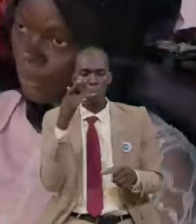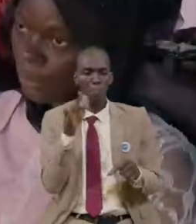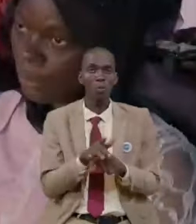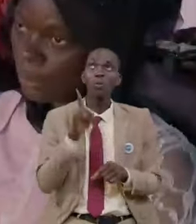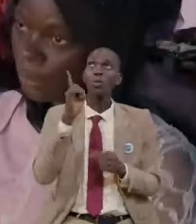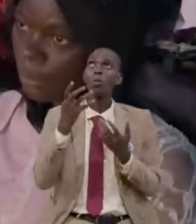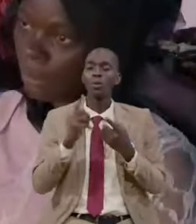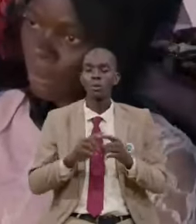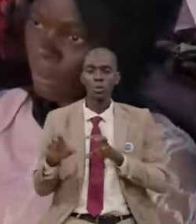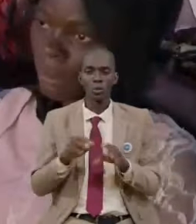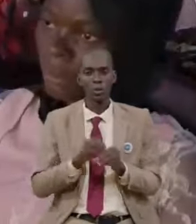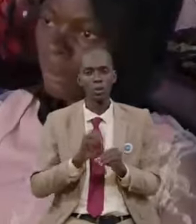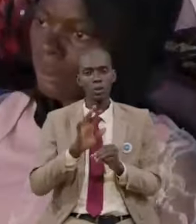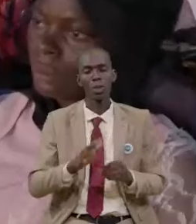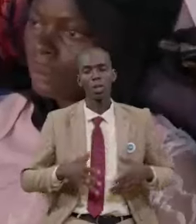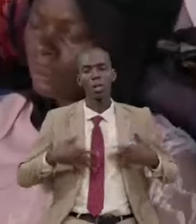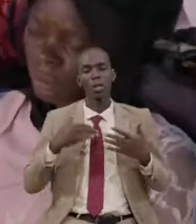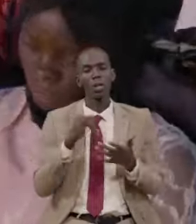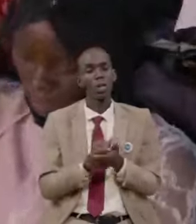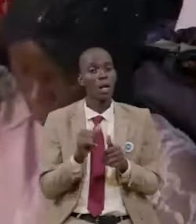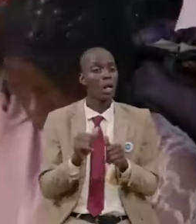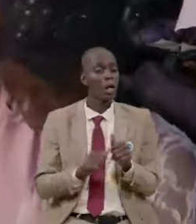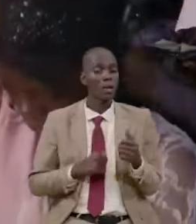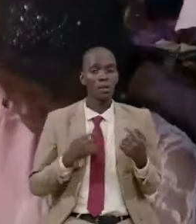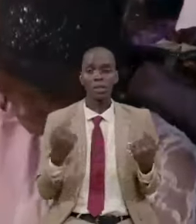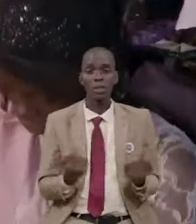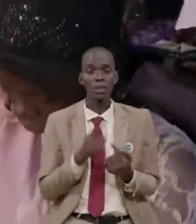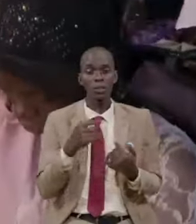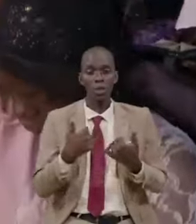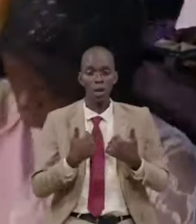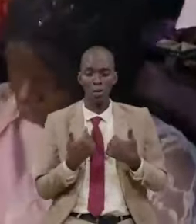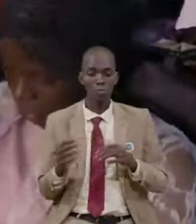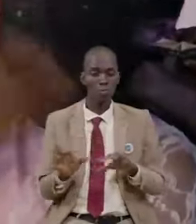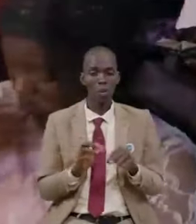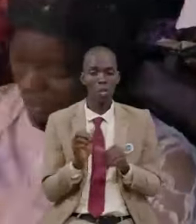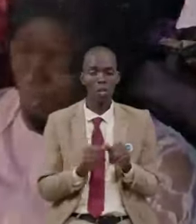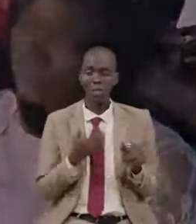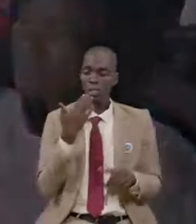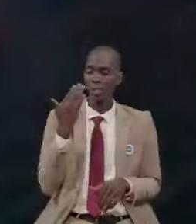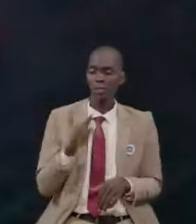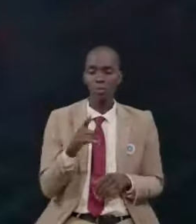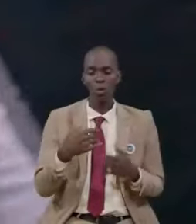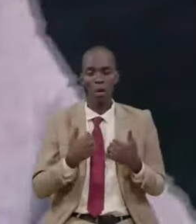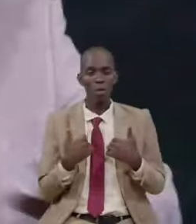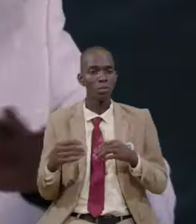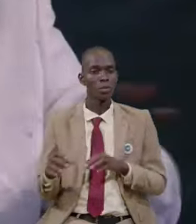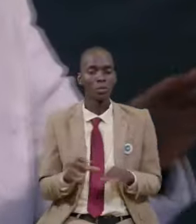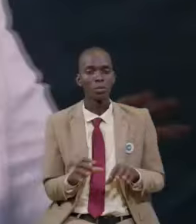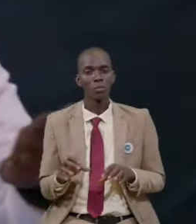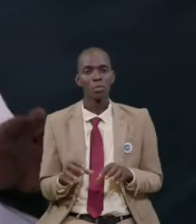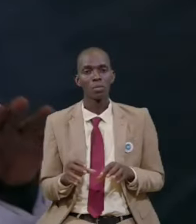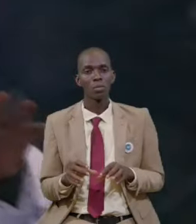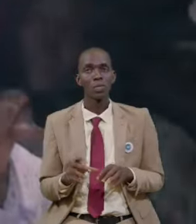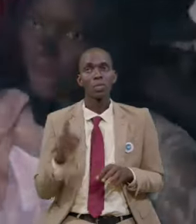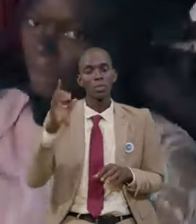life. That every sin you have committed, every evil you have done, he'll forgive you